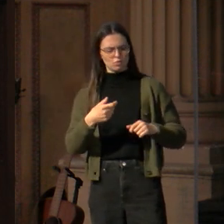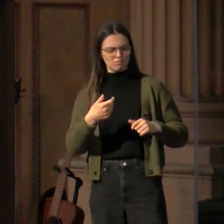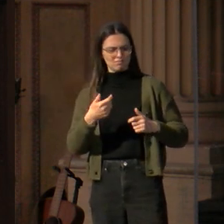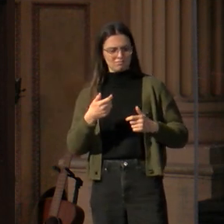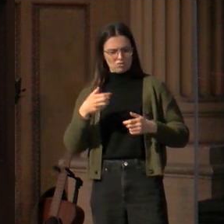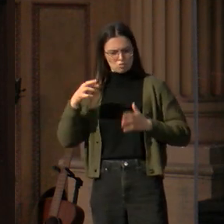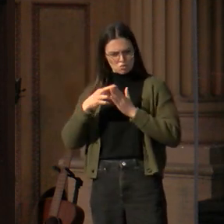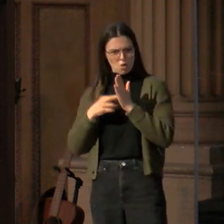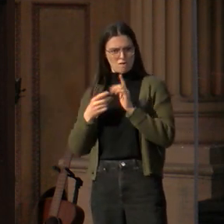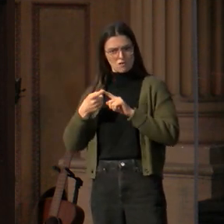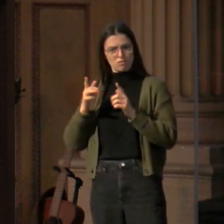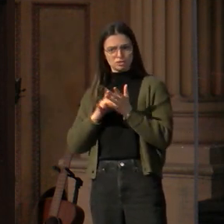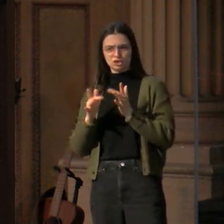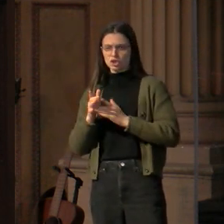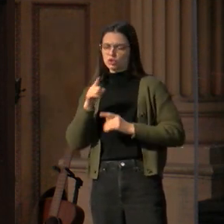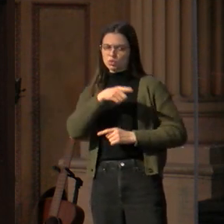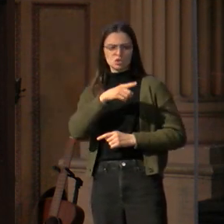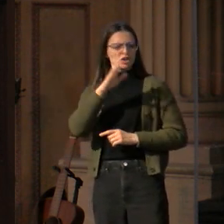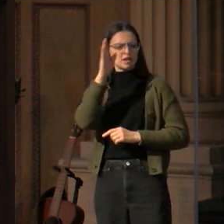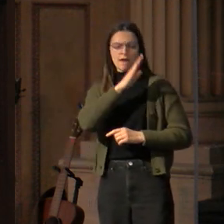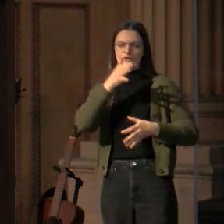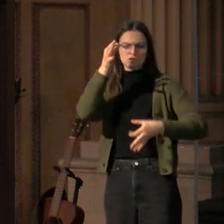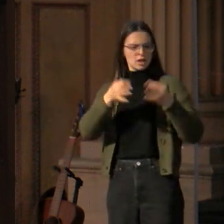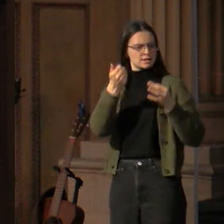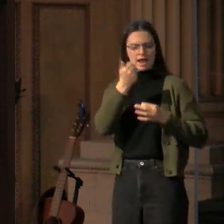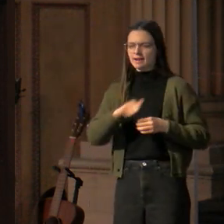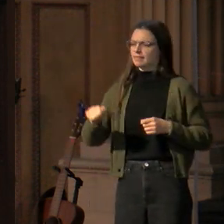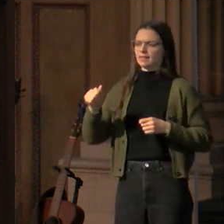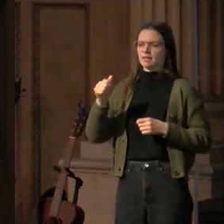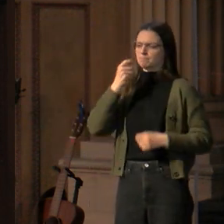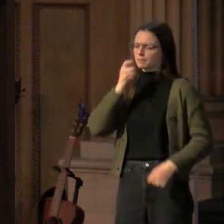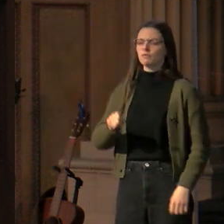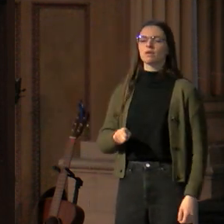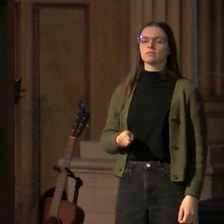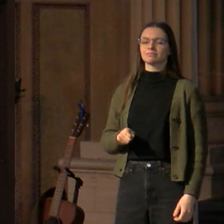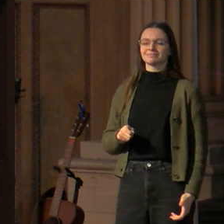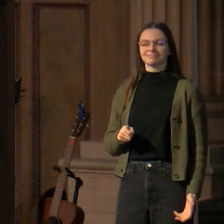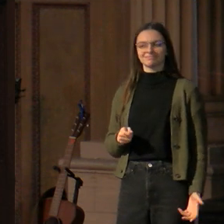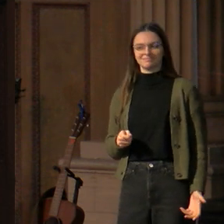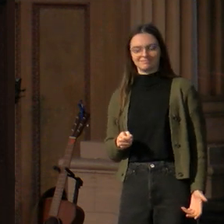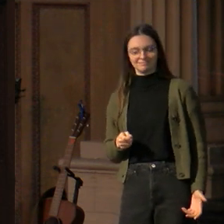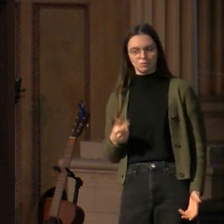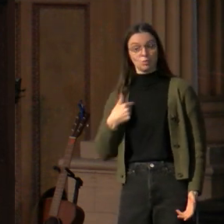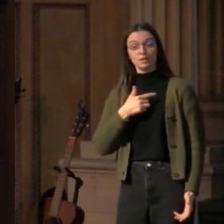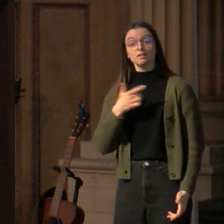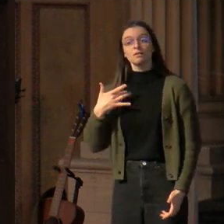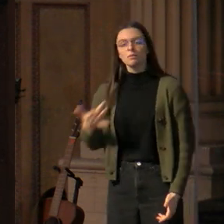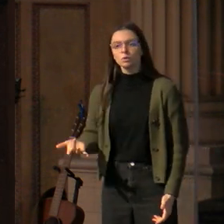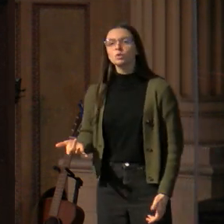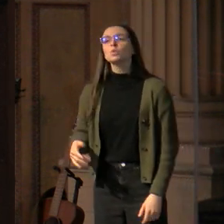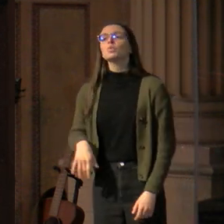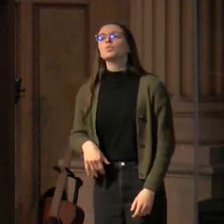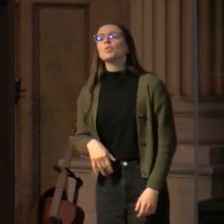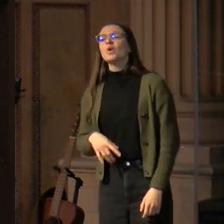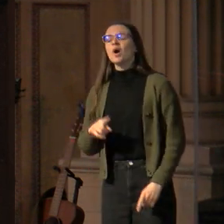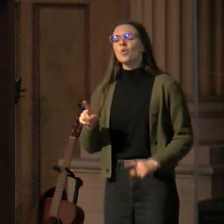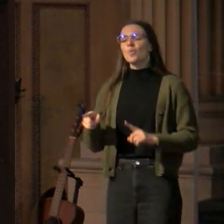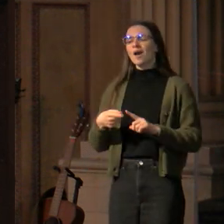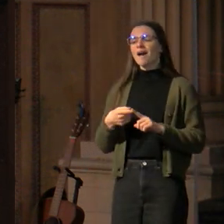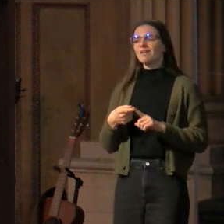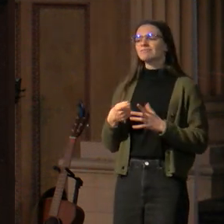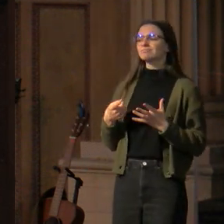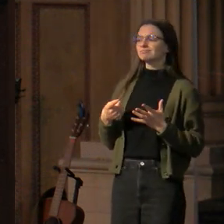which is that you shouldn't ever judge any kind of action. And what we contend to do also is kind of use this when it's convenient,